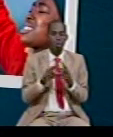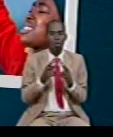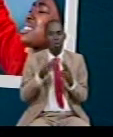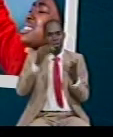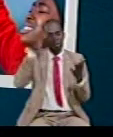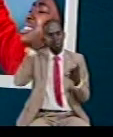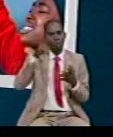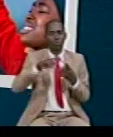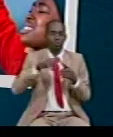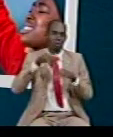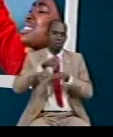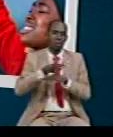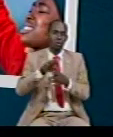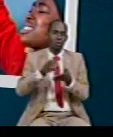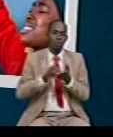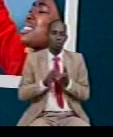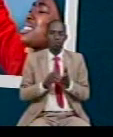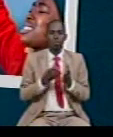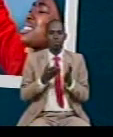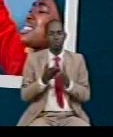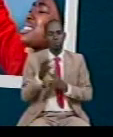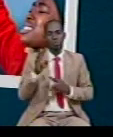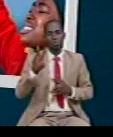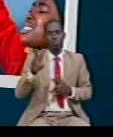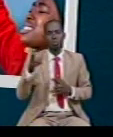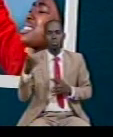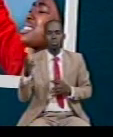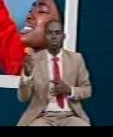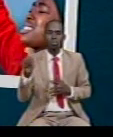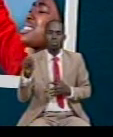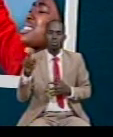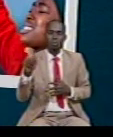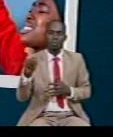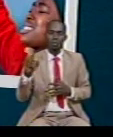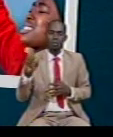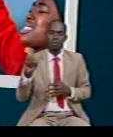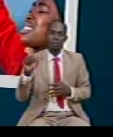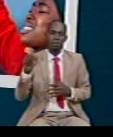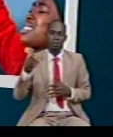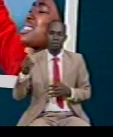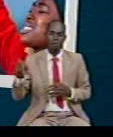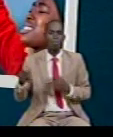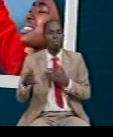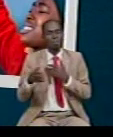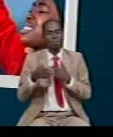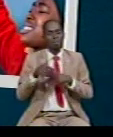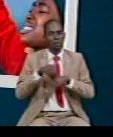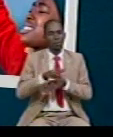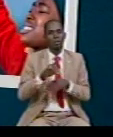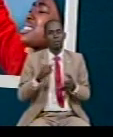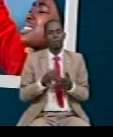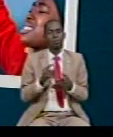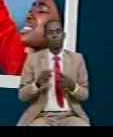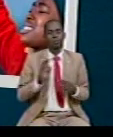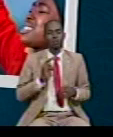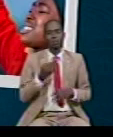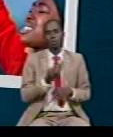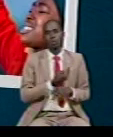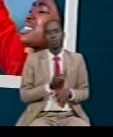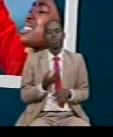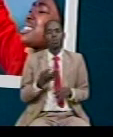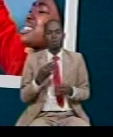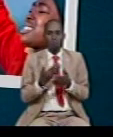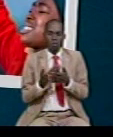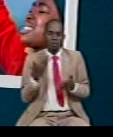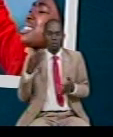correctly, then give it back to our counselors. That's the package from the